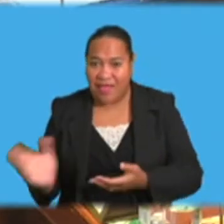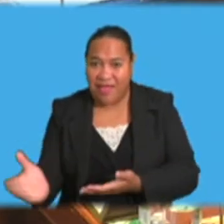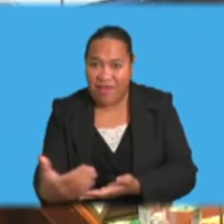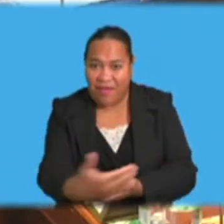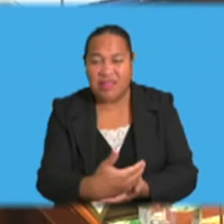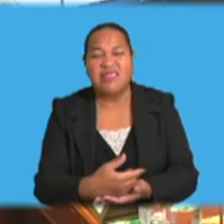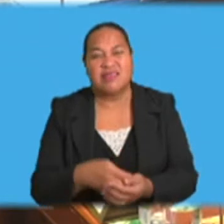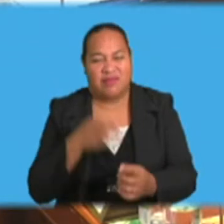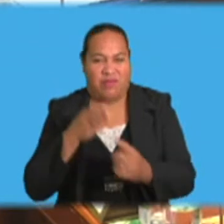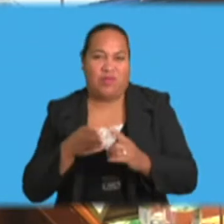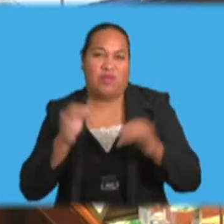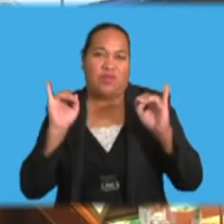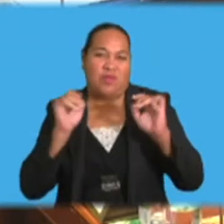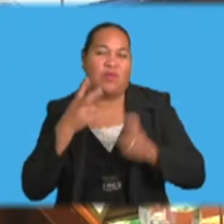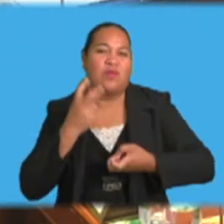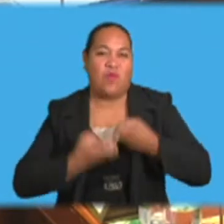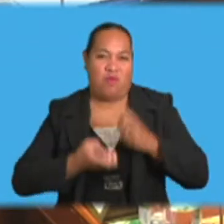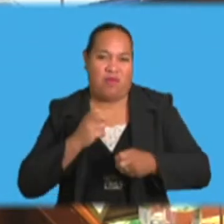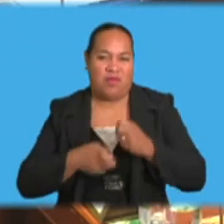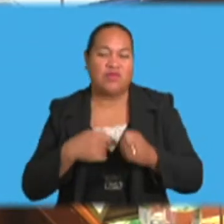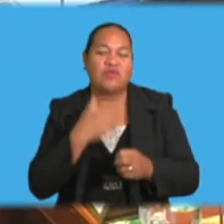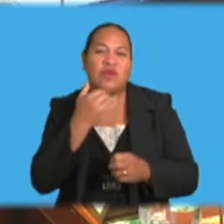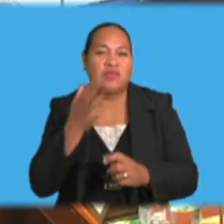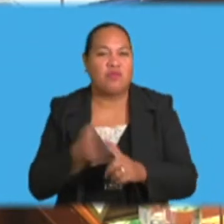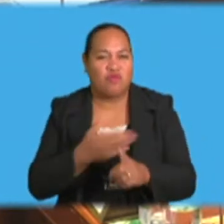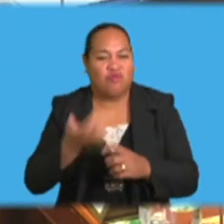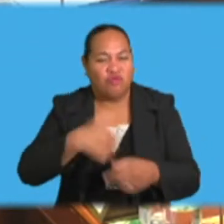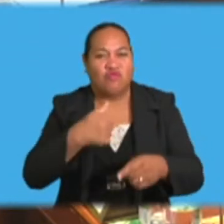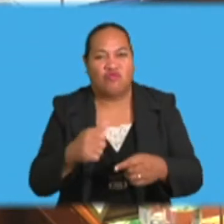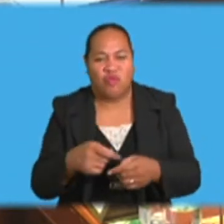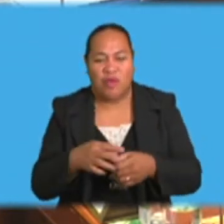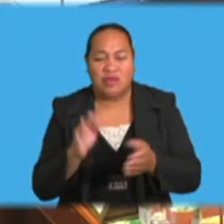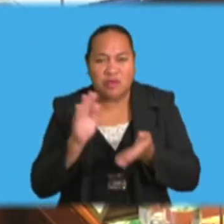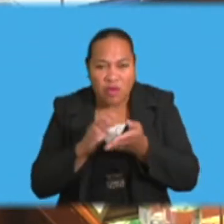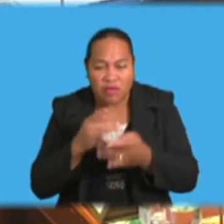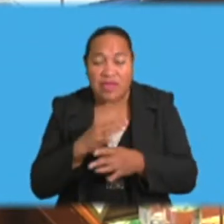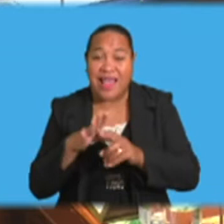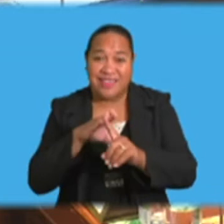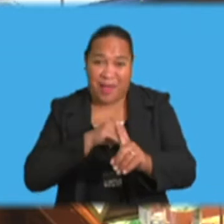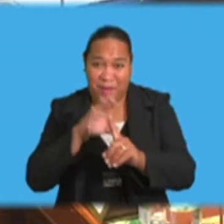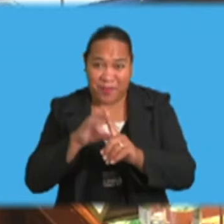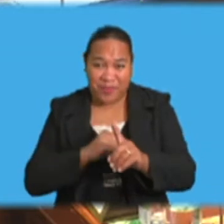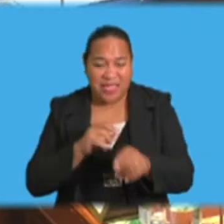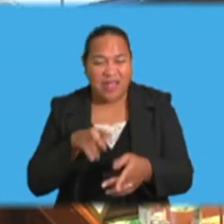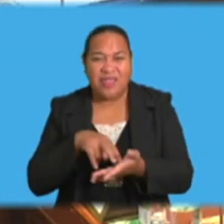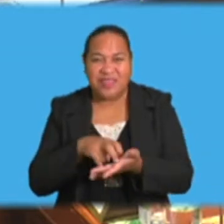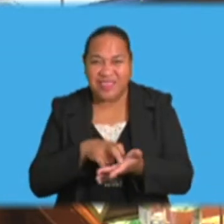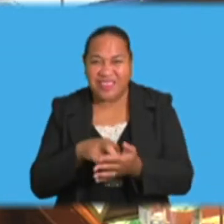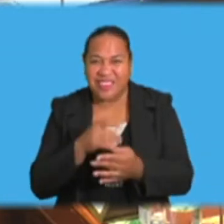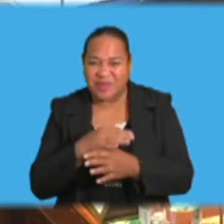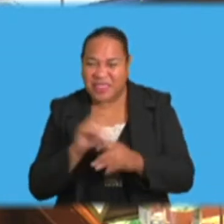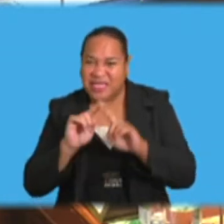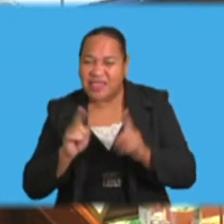main cause of over-exploitation. Madam Speaker, as an example of such a vulnerable species is those